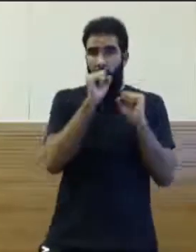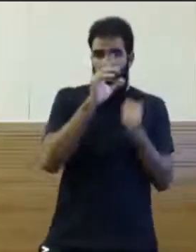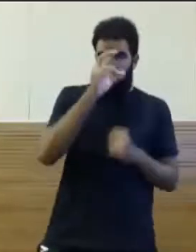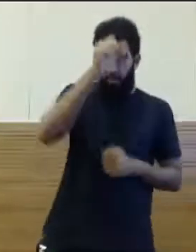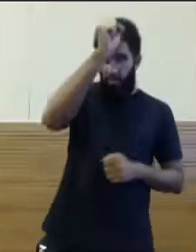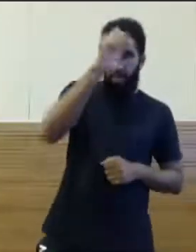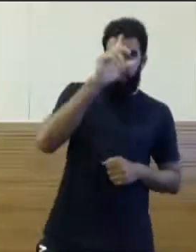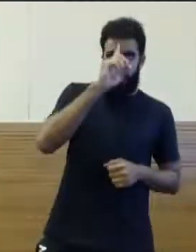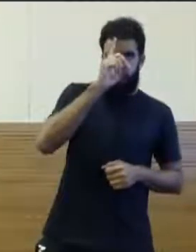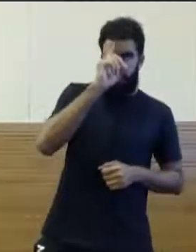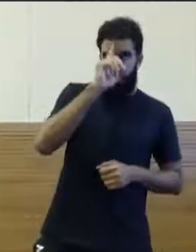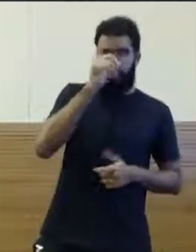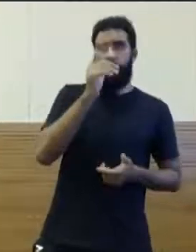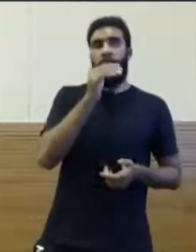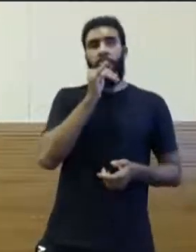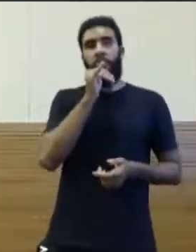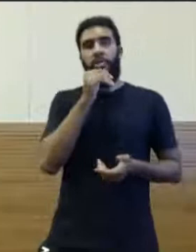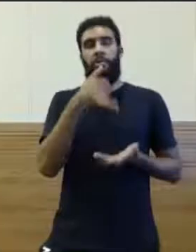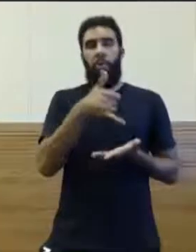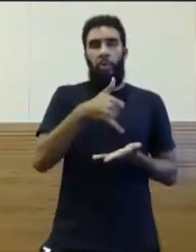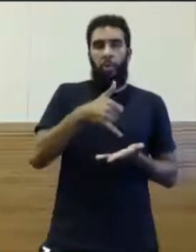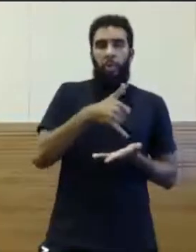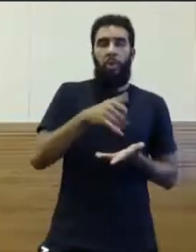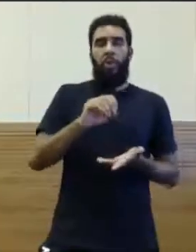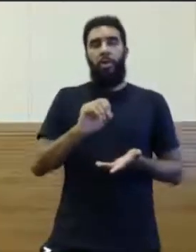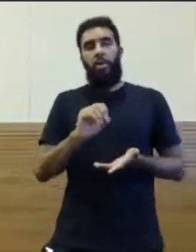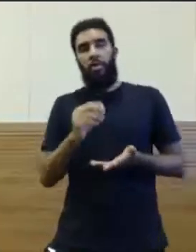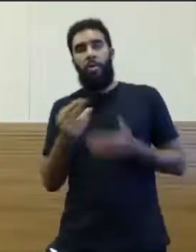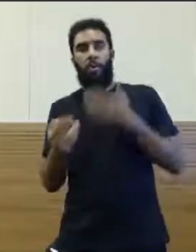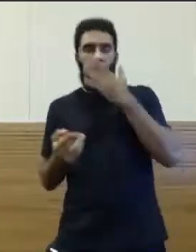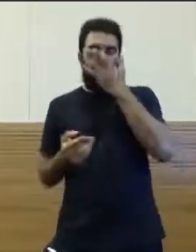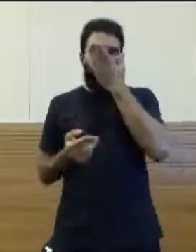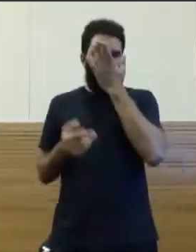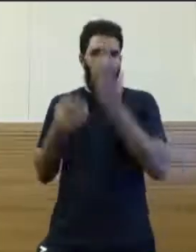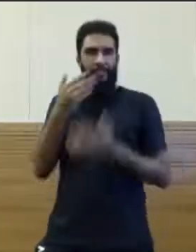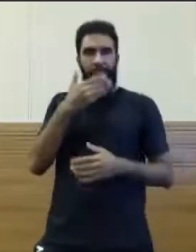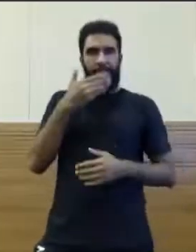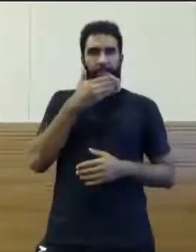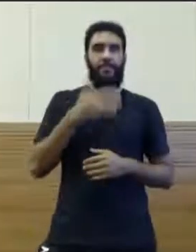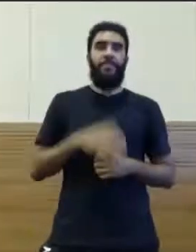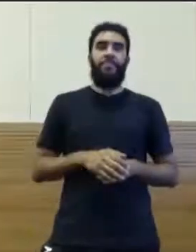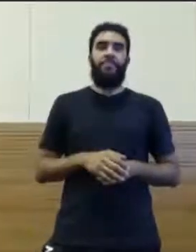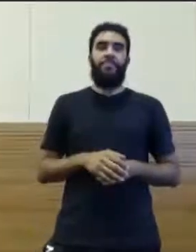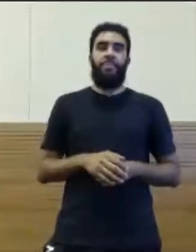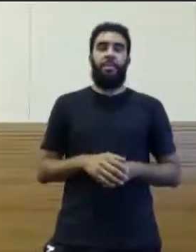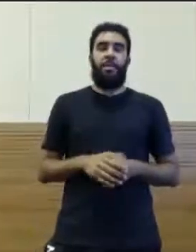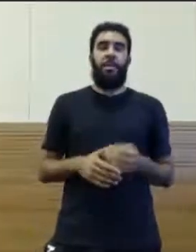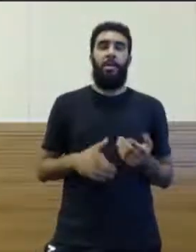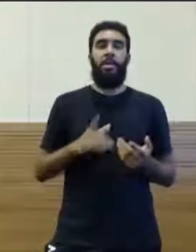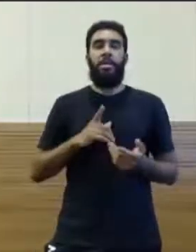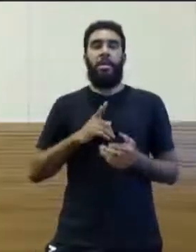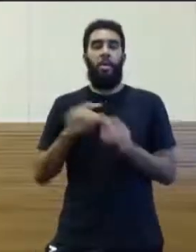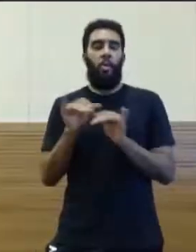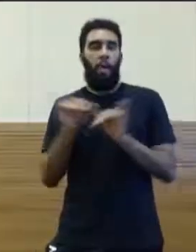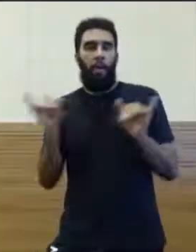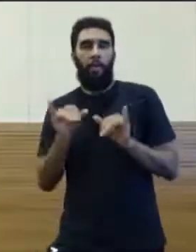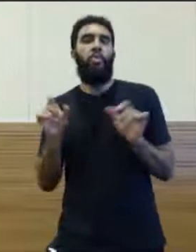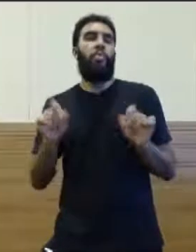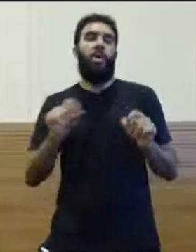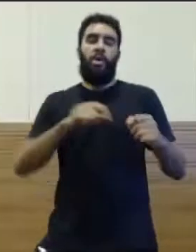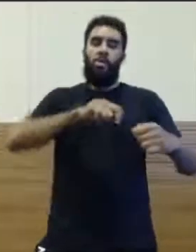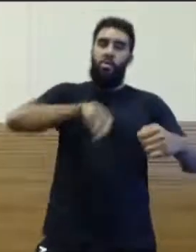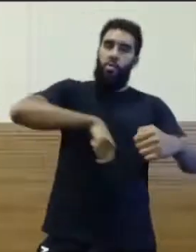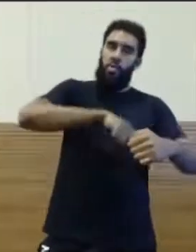your meals on natural foods and avoid consumption of ultra-processed and those with a lot of fat and sugar or salt.